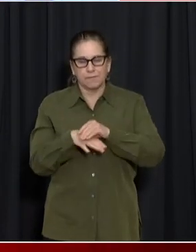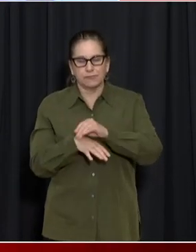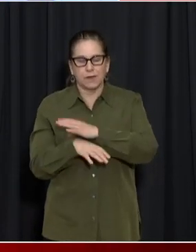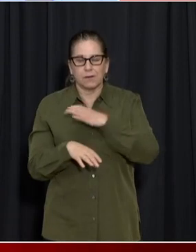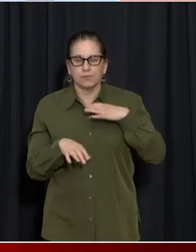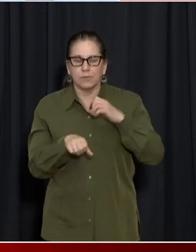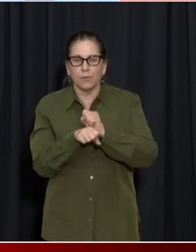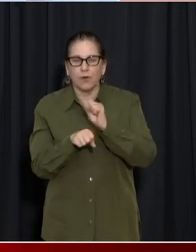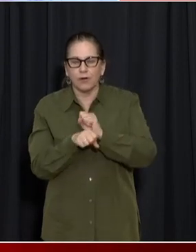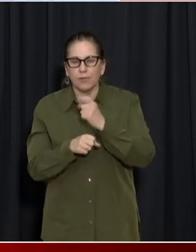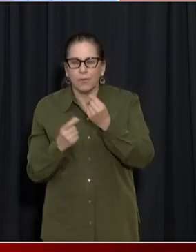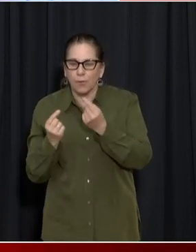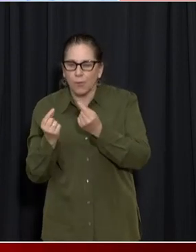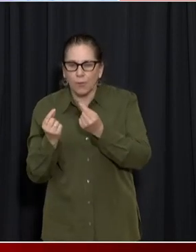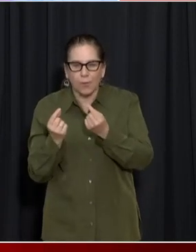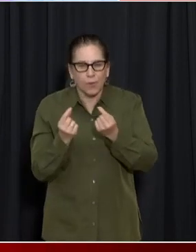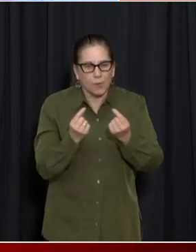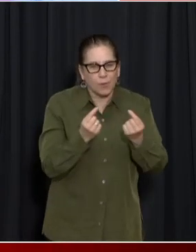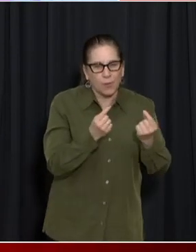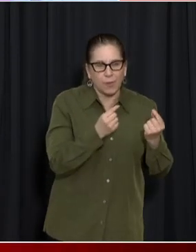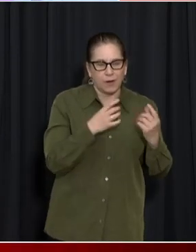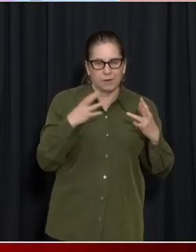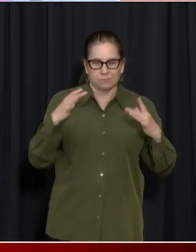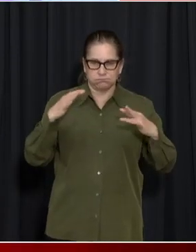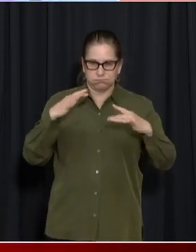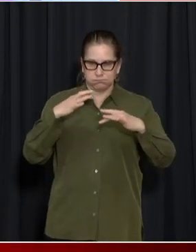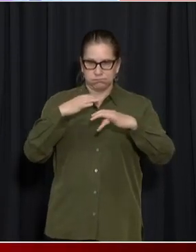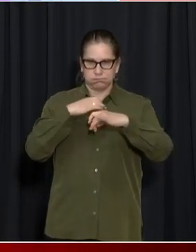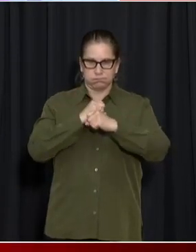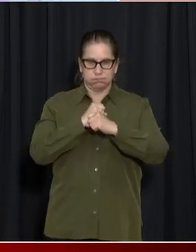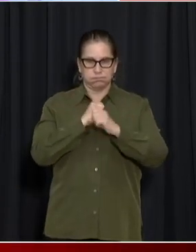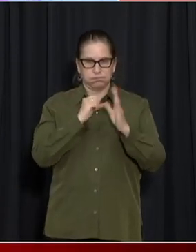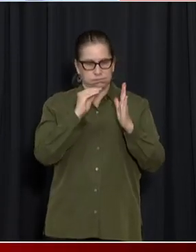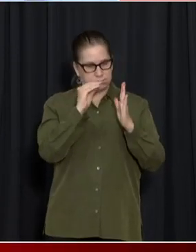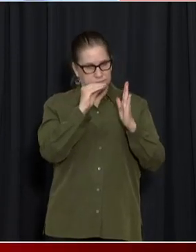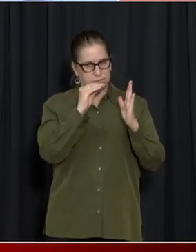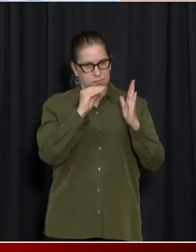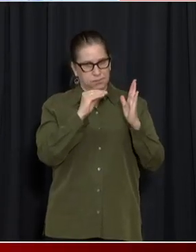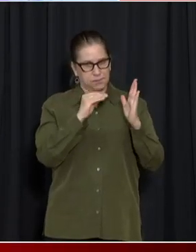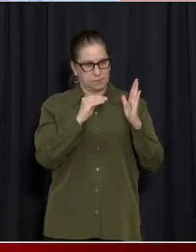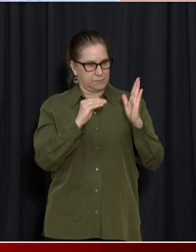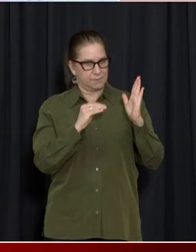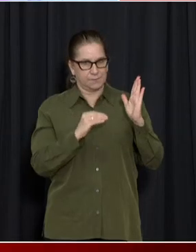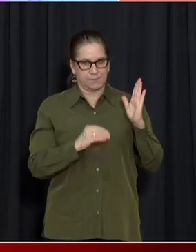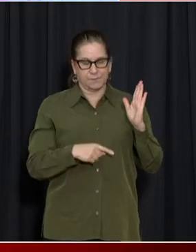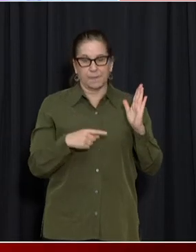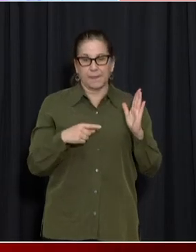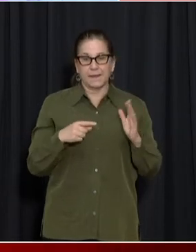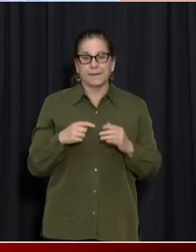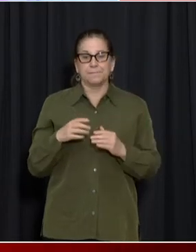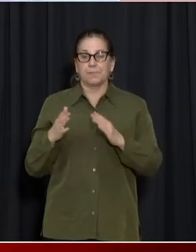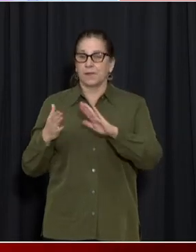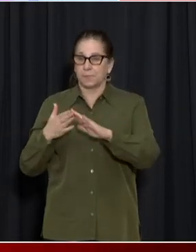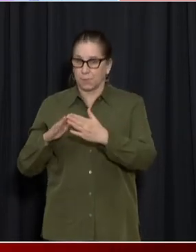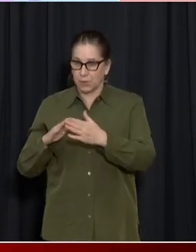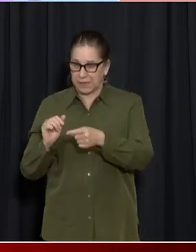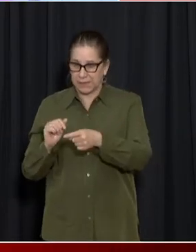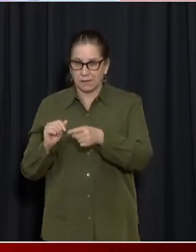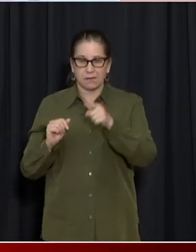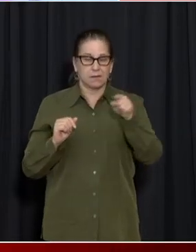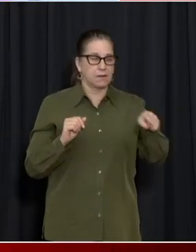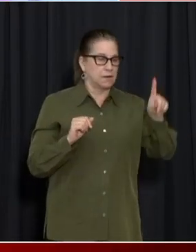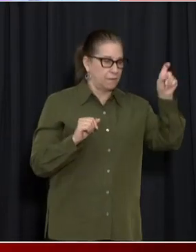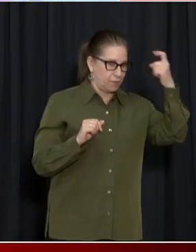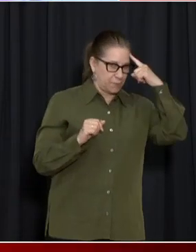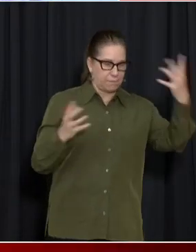were synthesized by the steering committee. These recommendations come from both community and government leaders based on